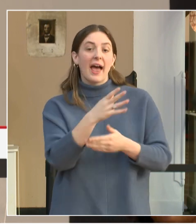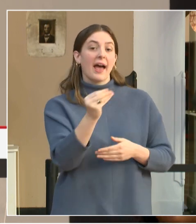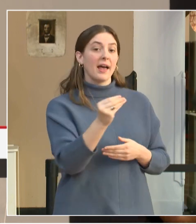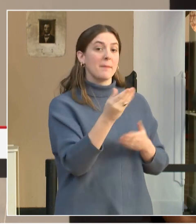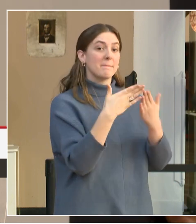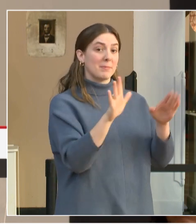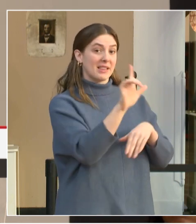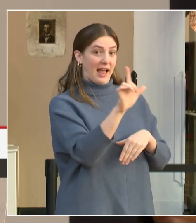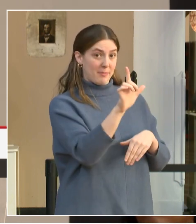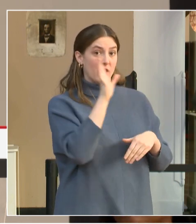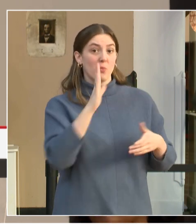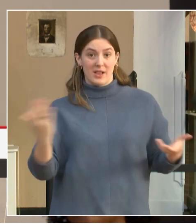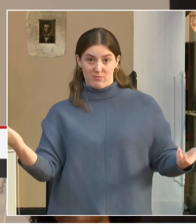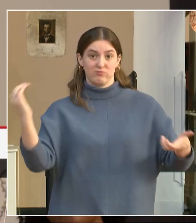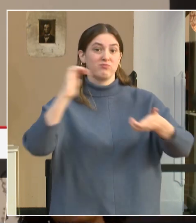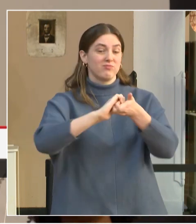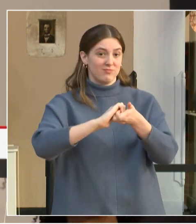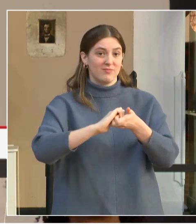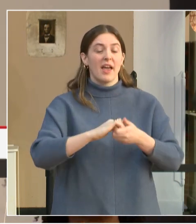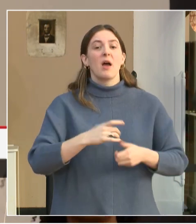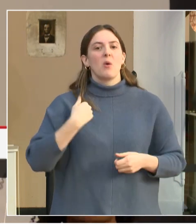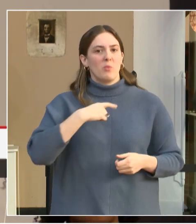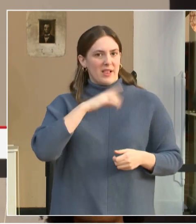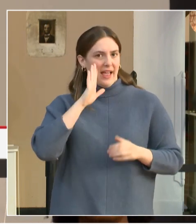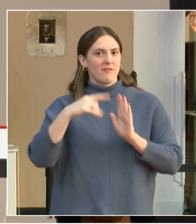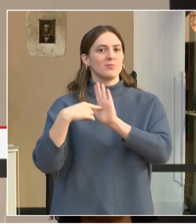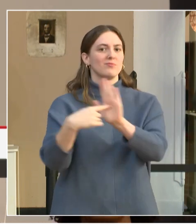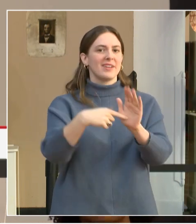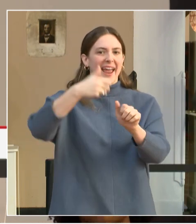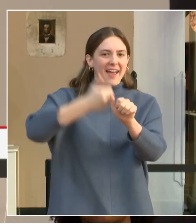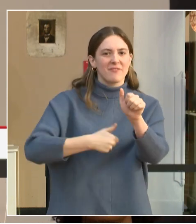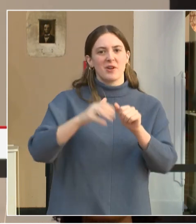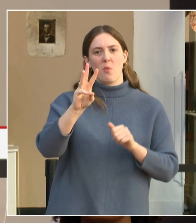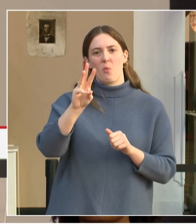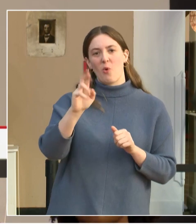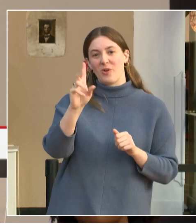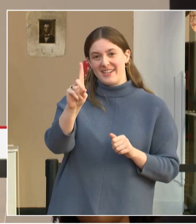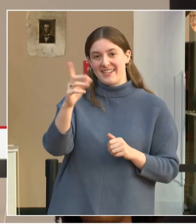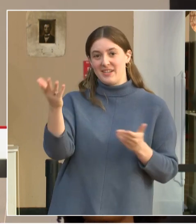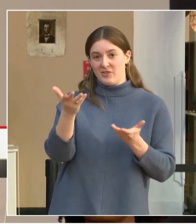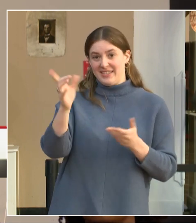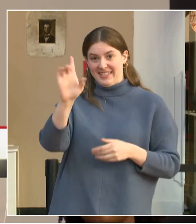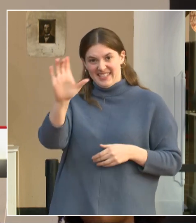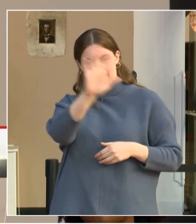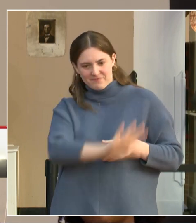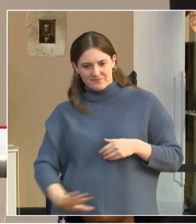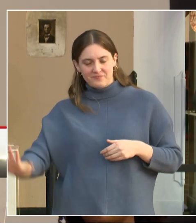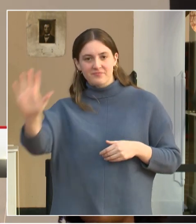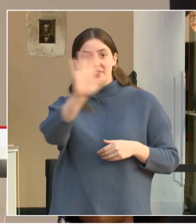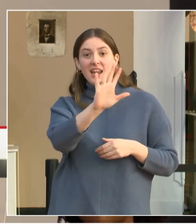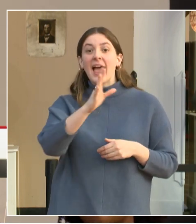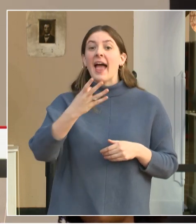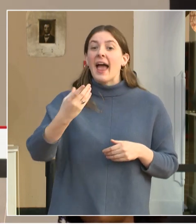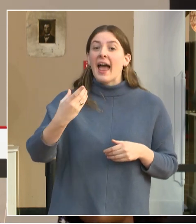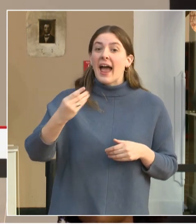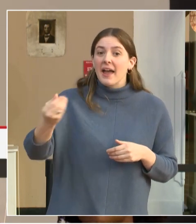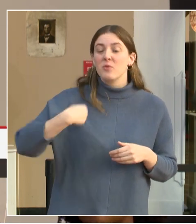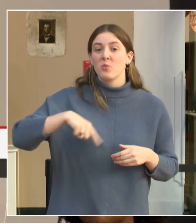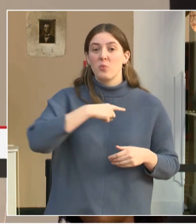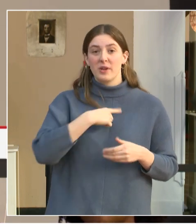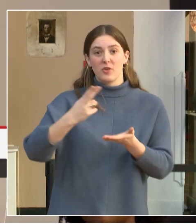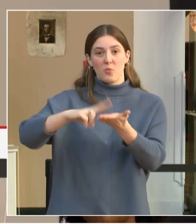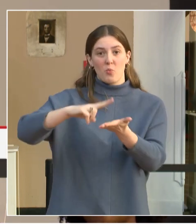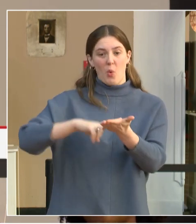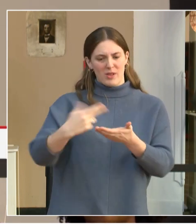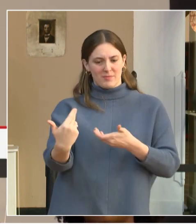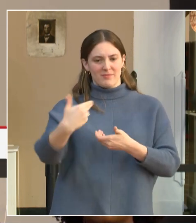presence in every single ward in the district. And today, we are launching the Building Readers Club with a goal of enrolling 11,000 young readers